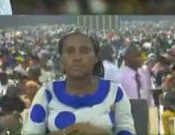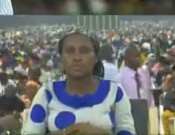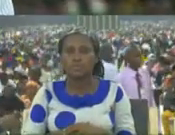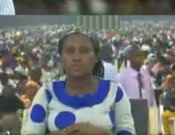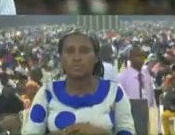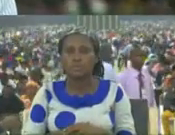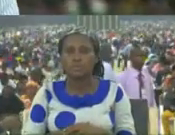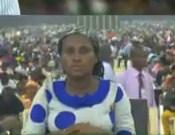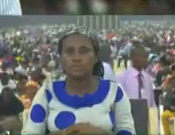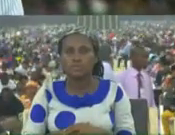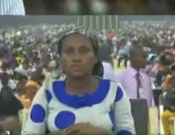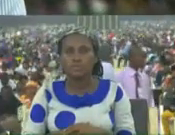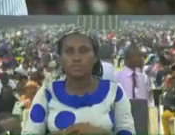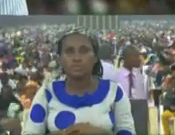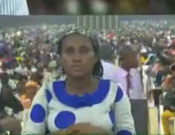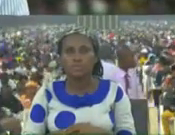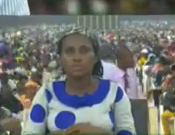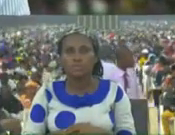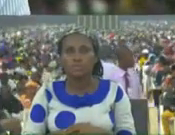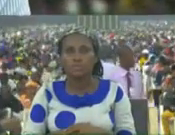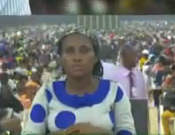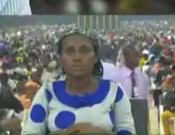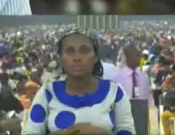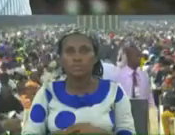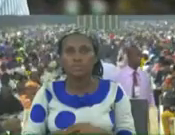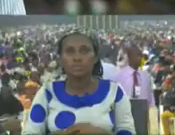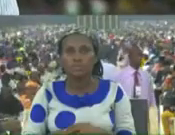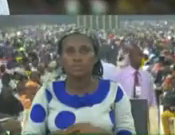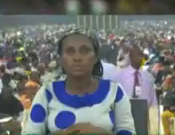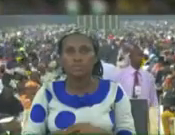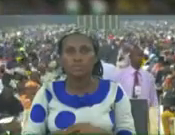from verse 1 to 5.